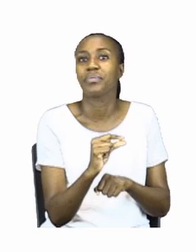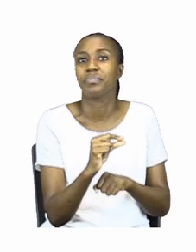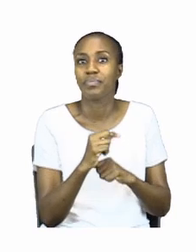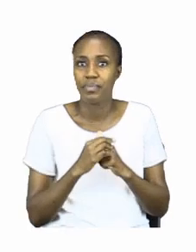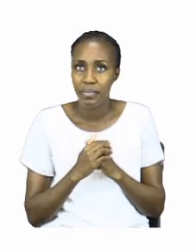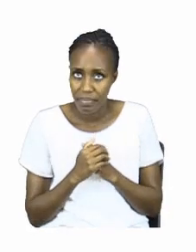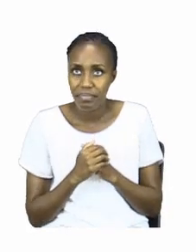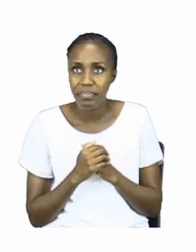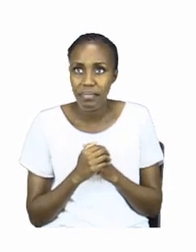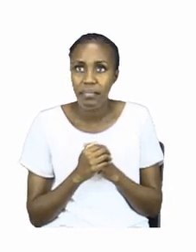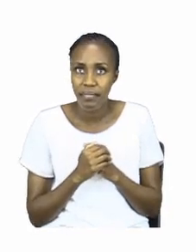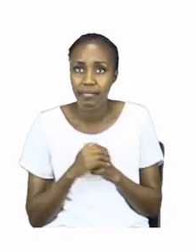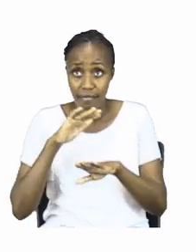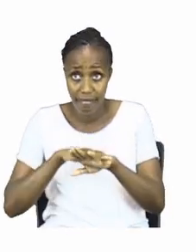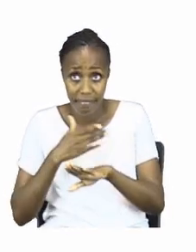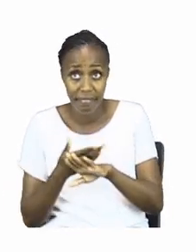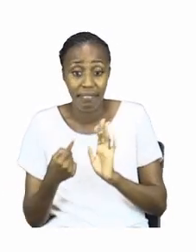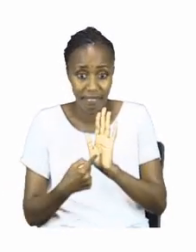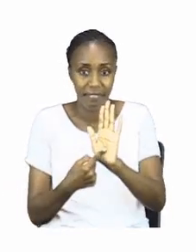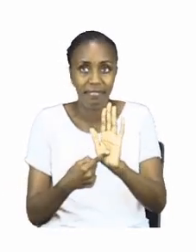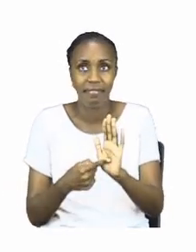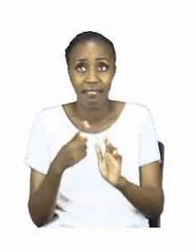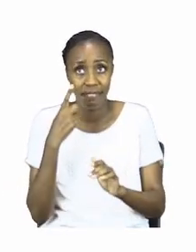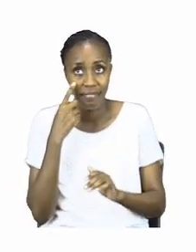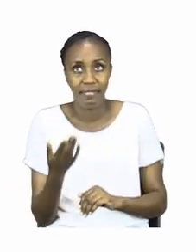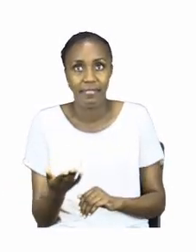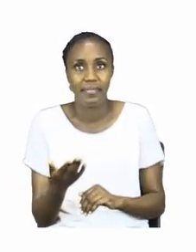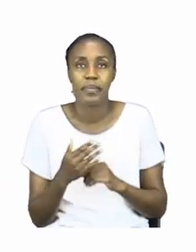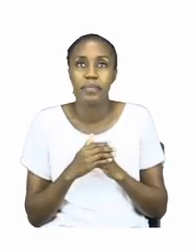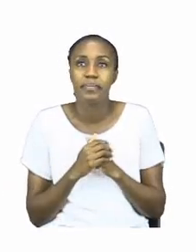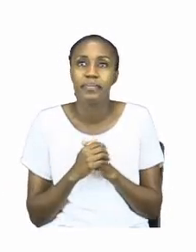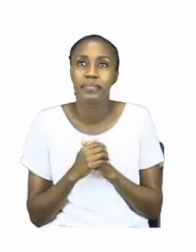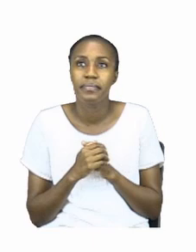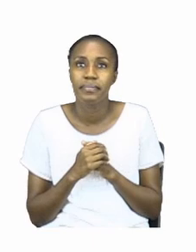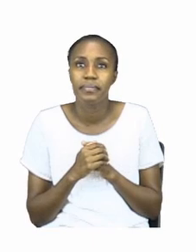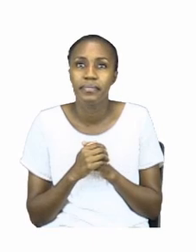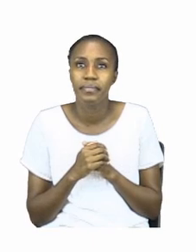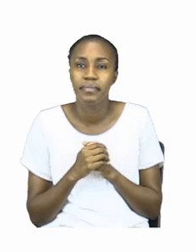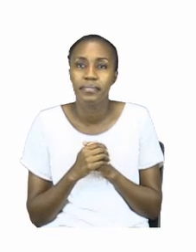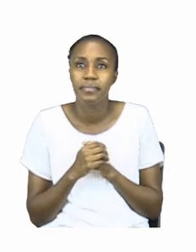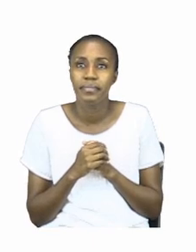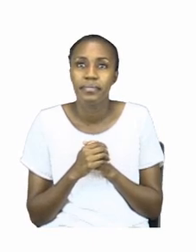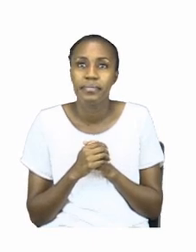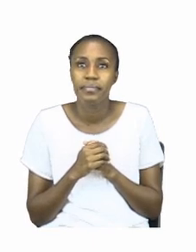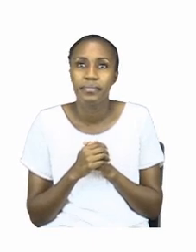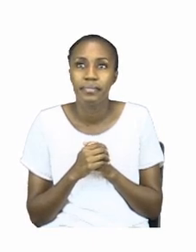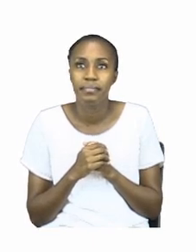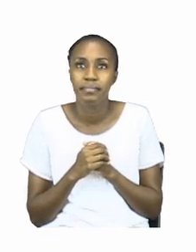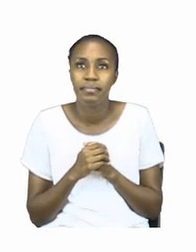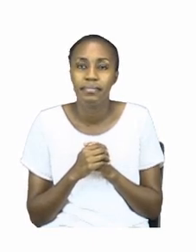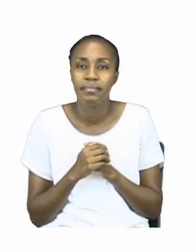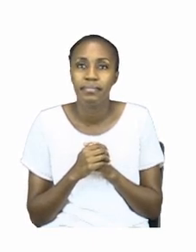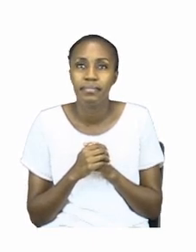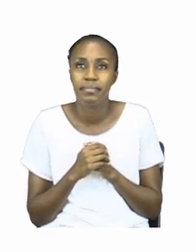I'm going to show you an example on the board, but here, boys and girls, we are making use of a plant.